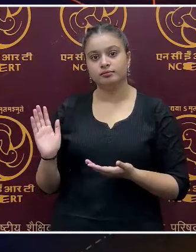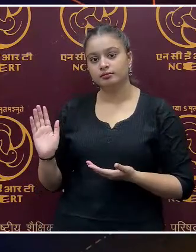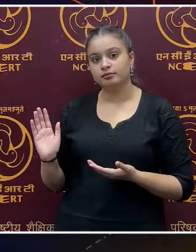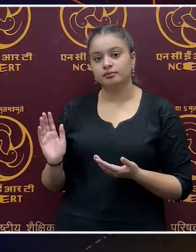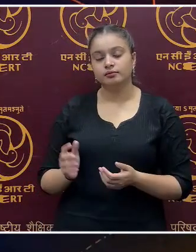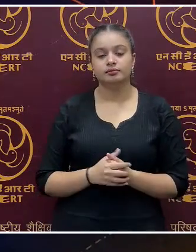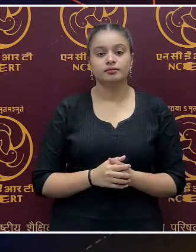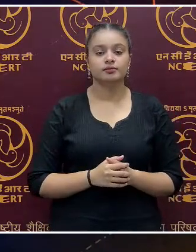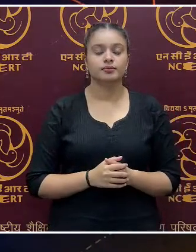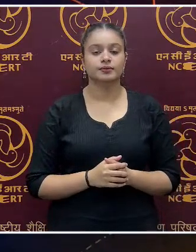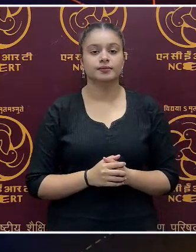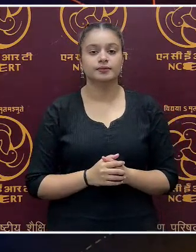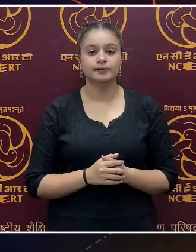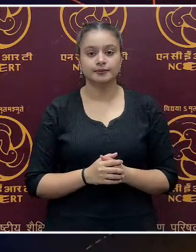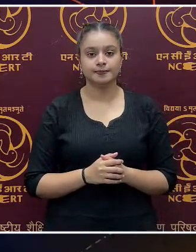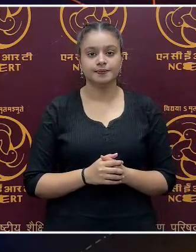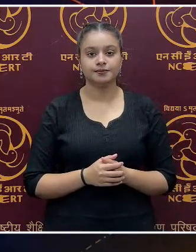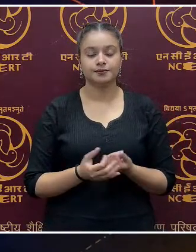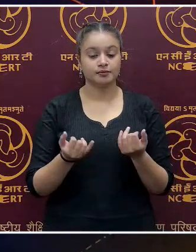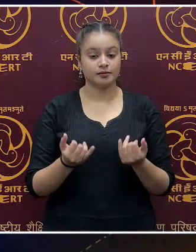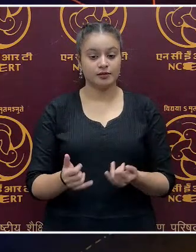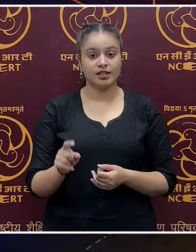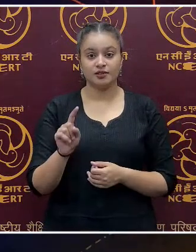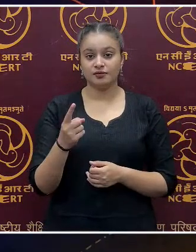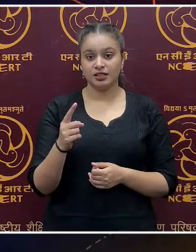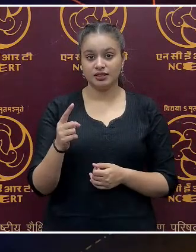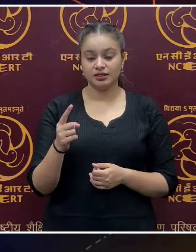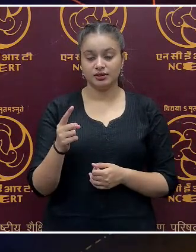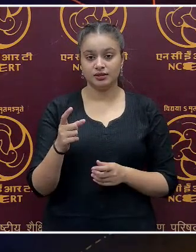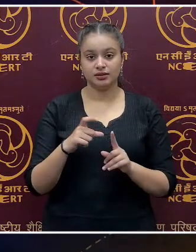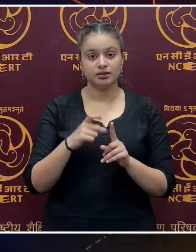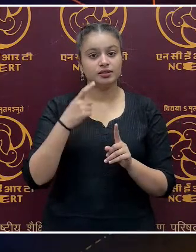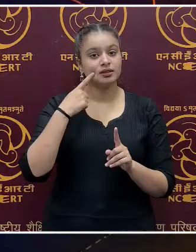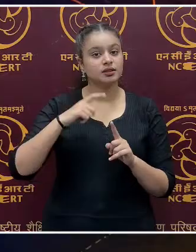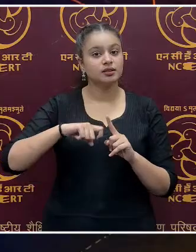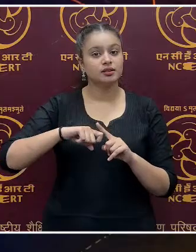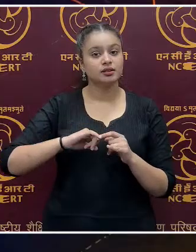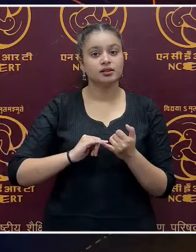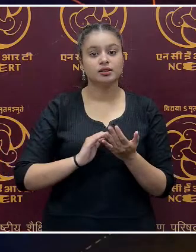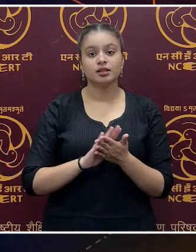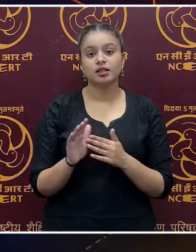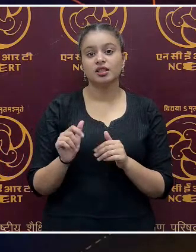Here, first I have to go with the Diksha portal,